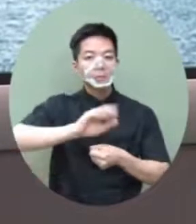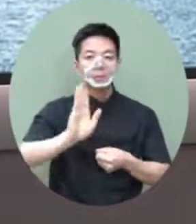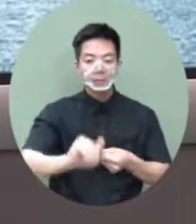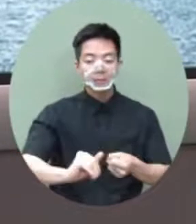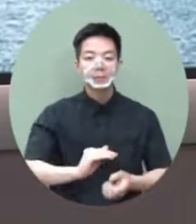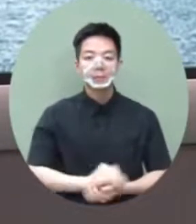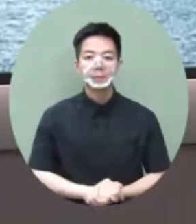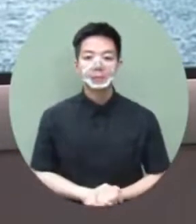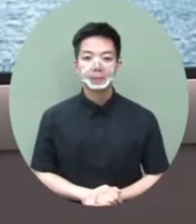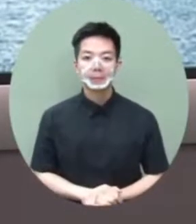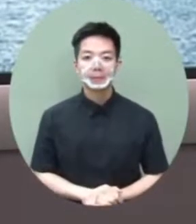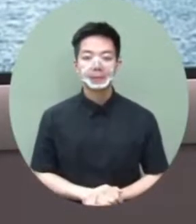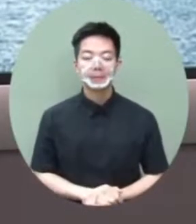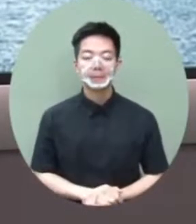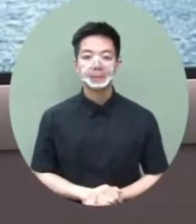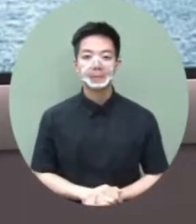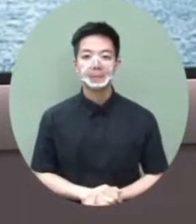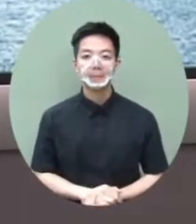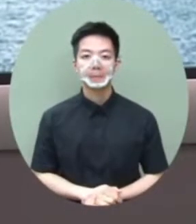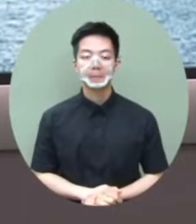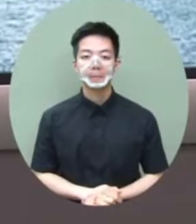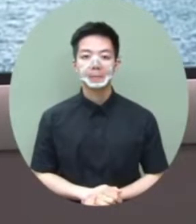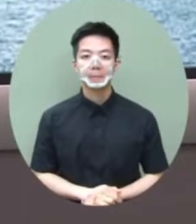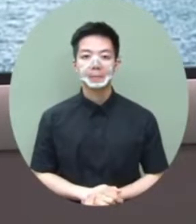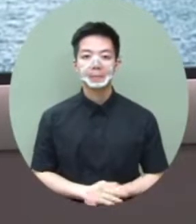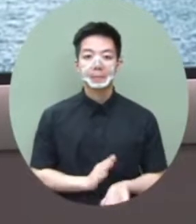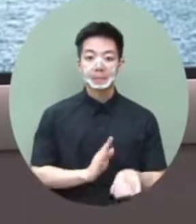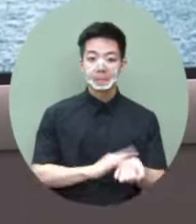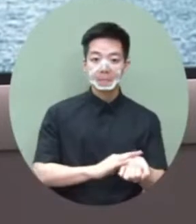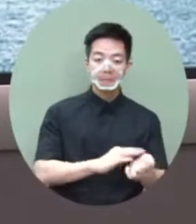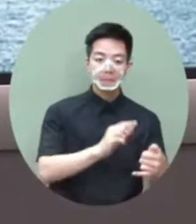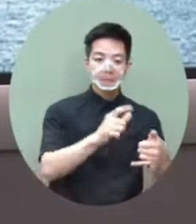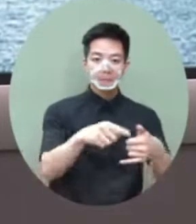And we expect to receive more patients as a result.